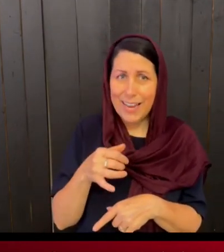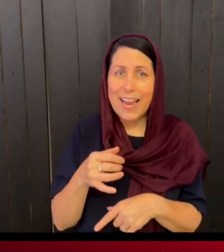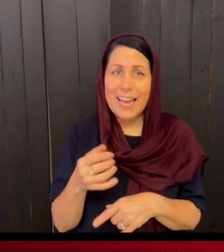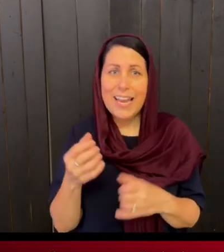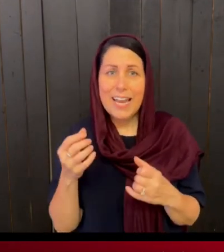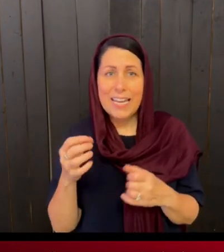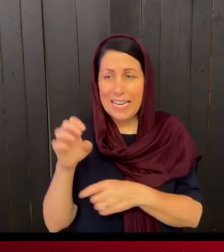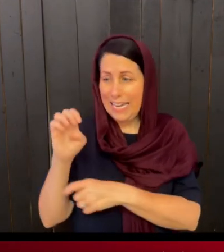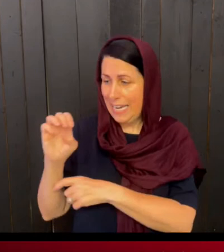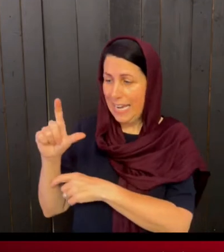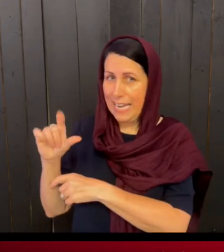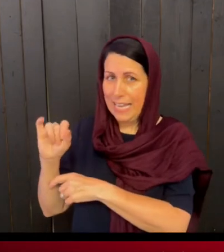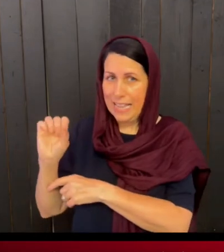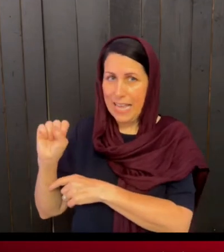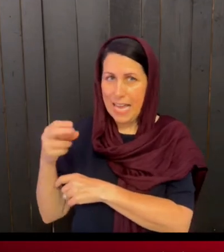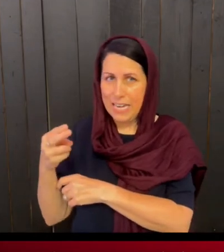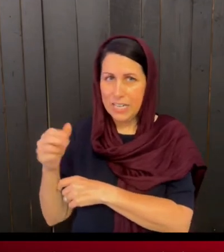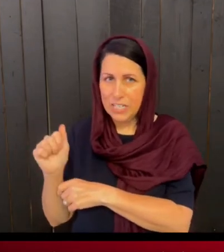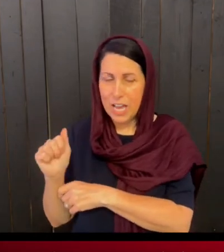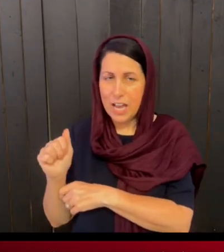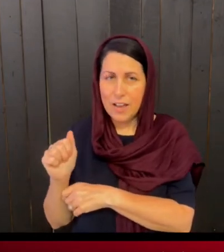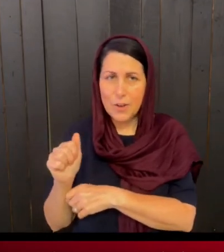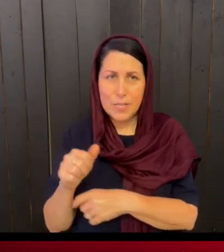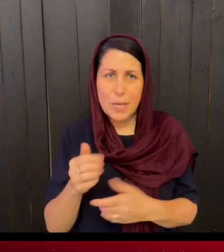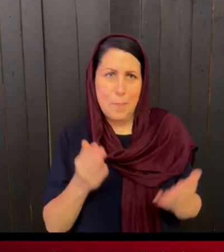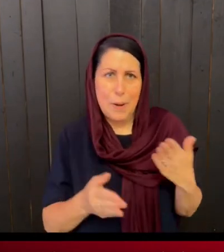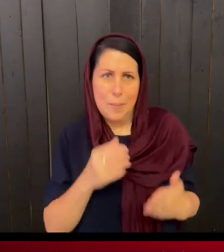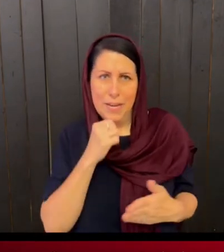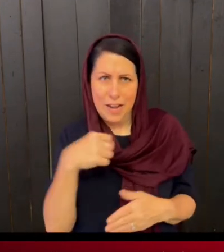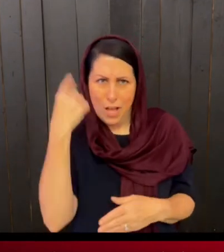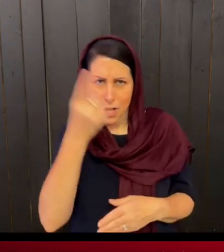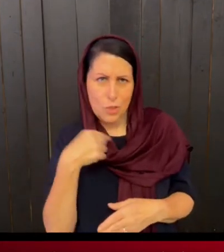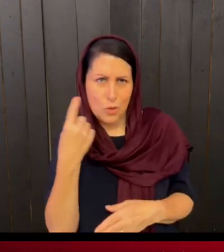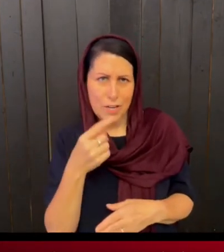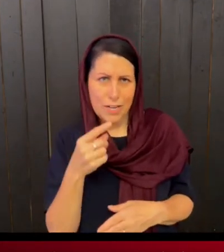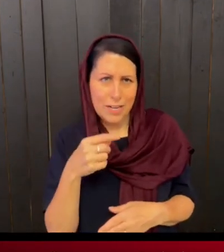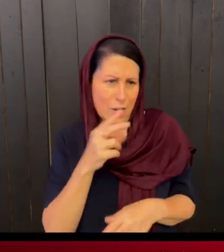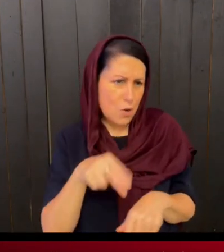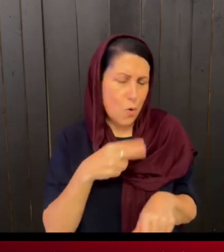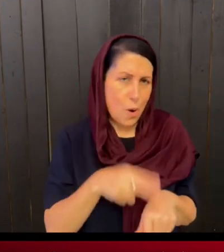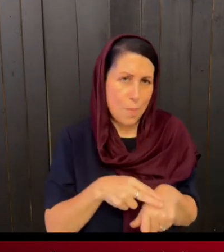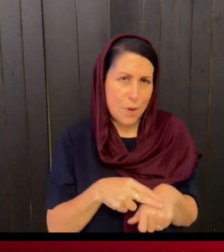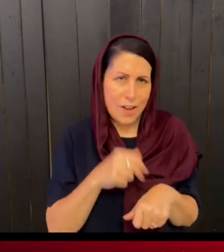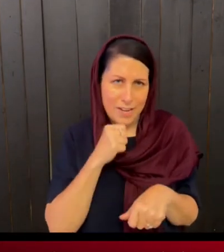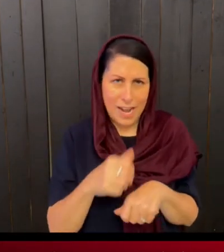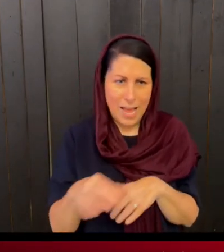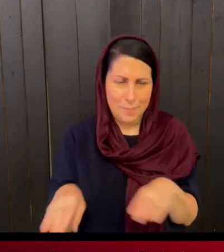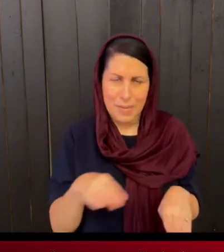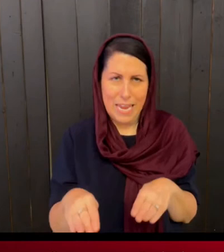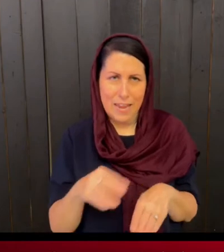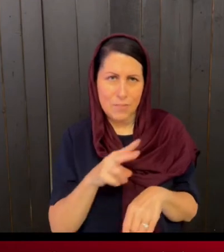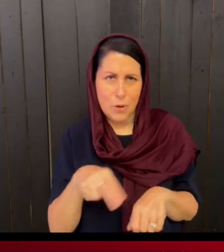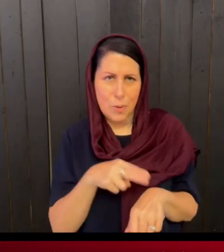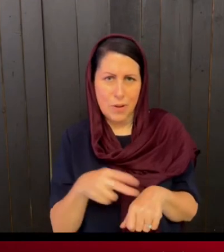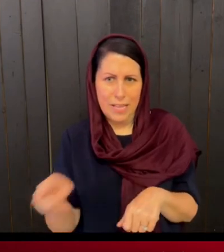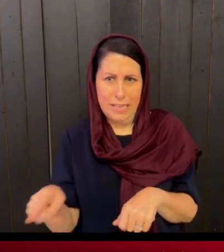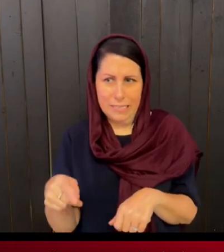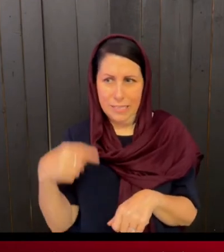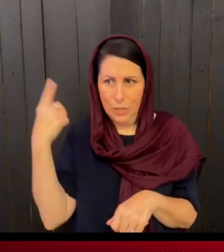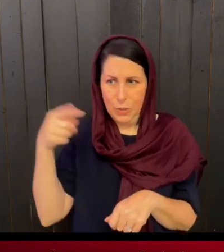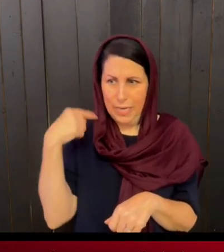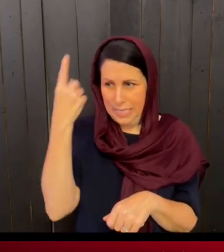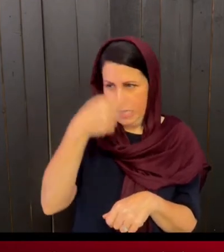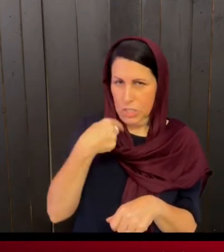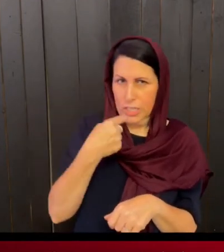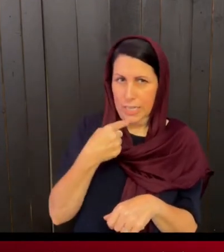probably wasn't the most normal looking and acting person, I'm guessing. I don't know. And so this person shows up at your door and starts telling you to do these